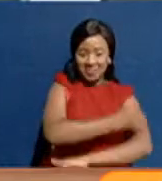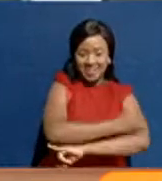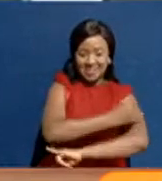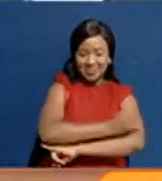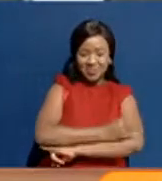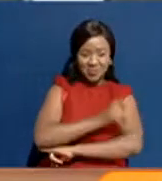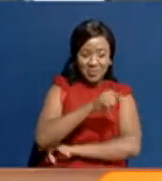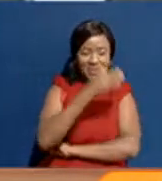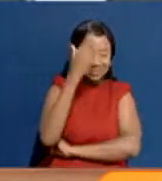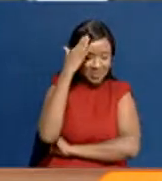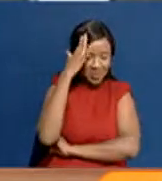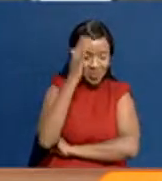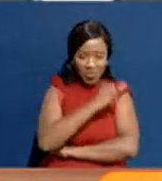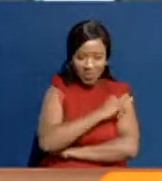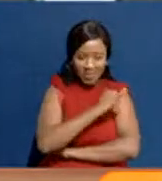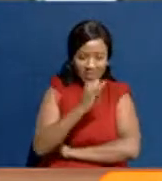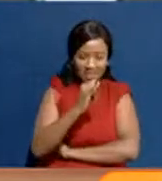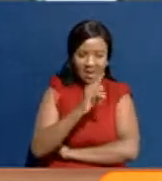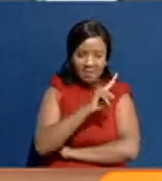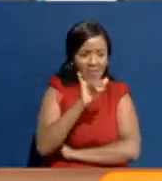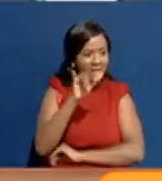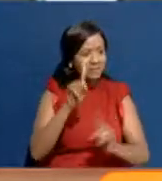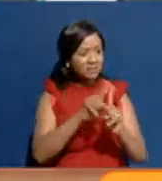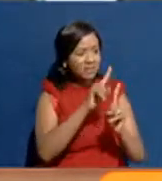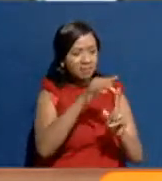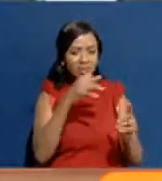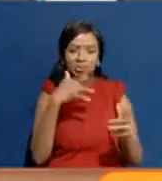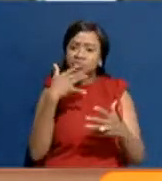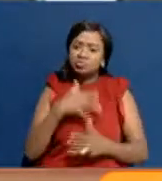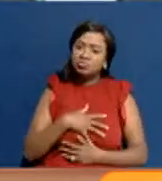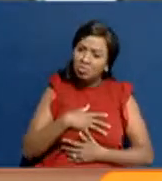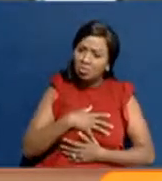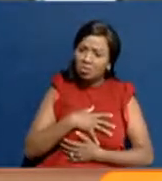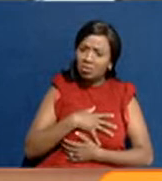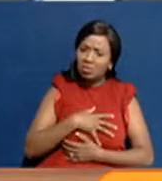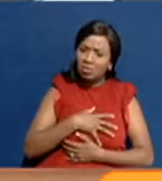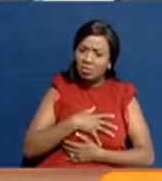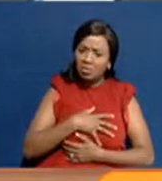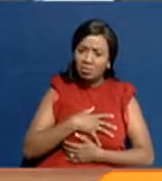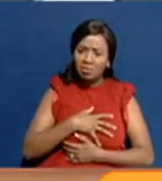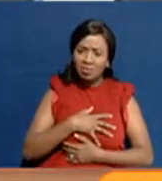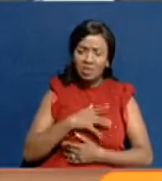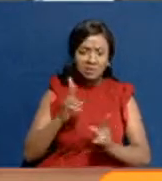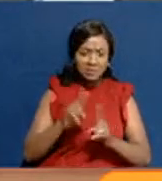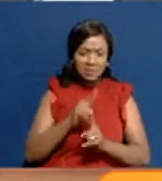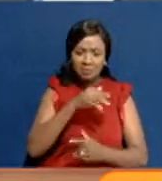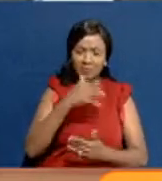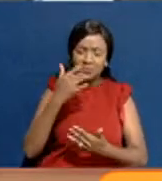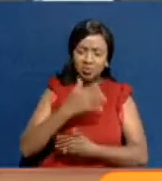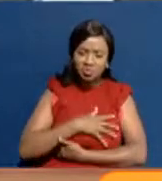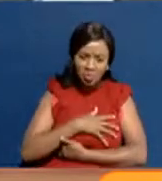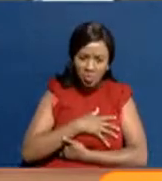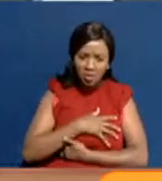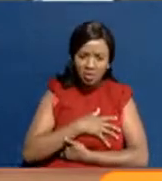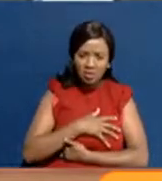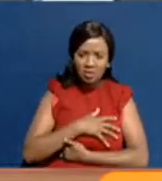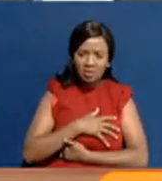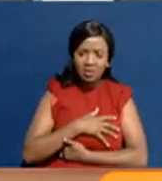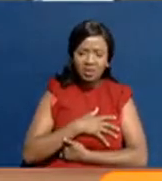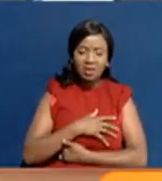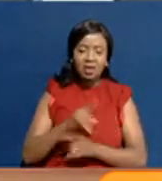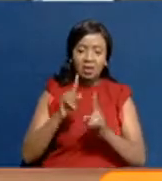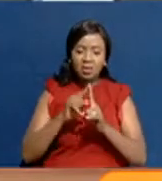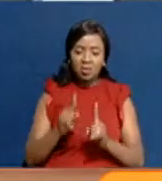should know better join us in shock. This marvel. DCI is investigating. Where were they